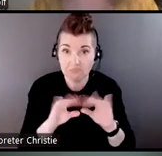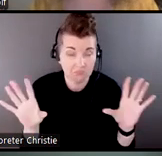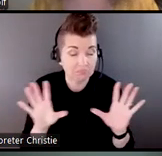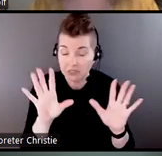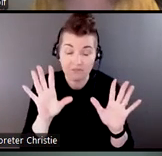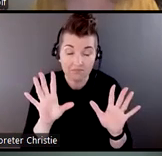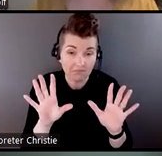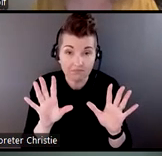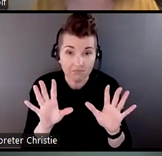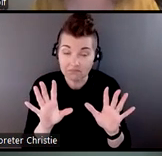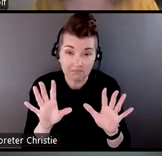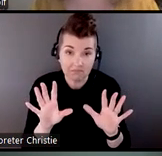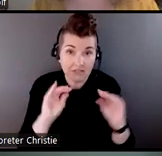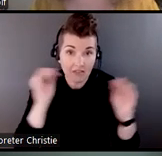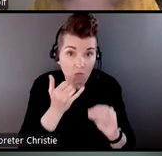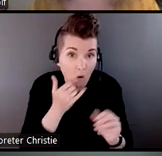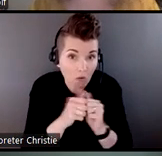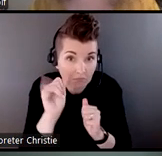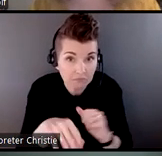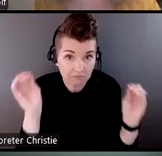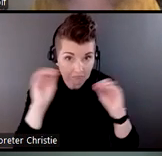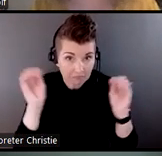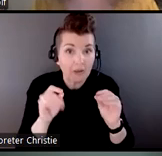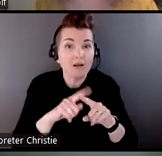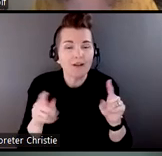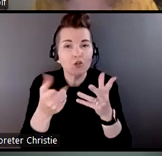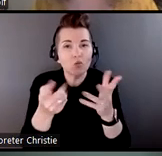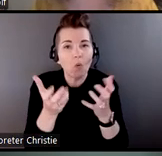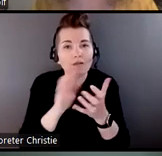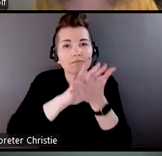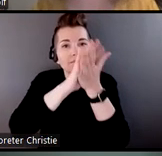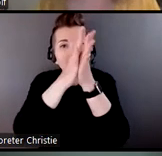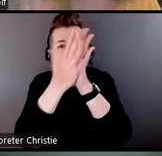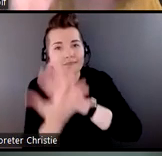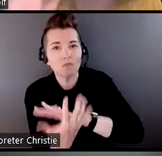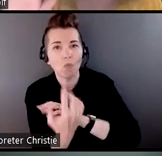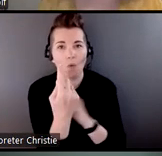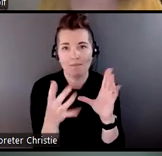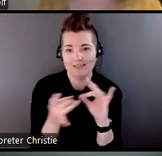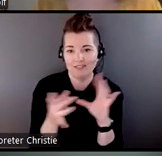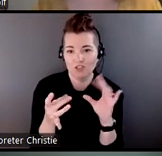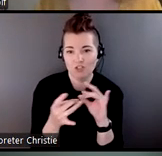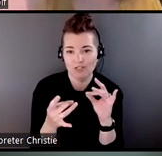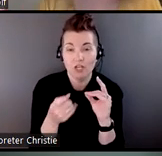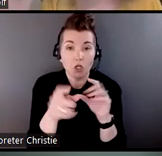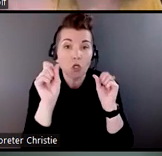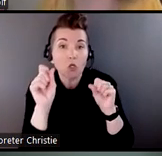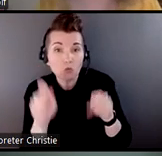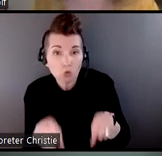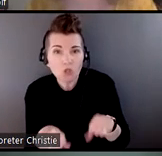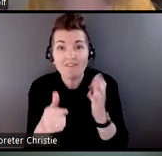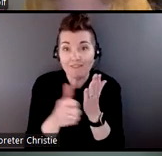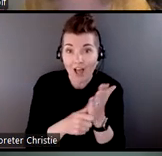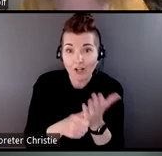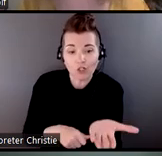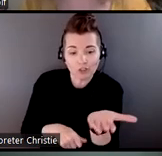wrong with that. You don't want to try to combine them into one. Even if you were to have a print flyer, you could have one side targeted to the learners, one side targeted to